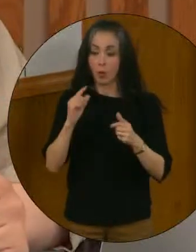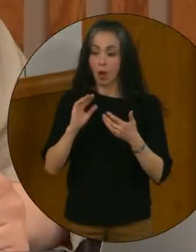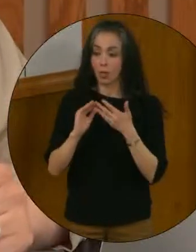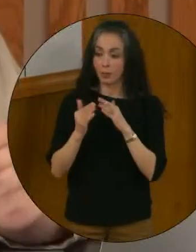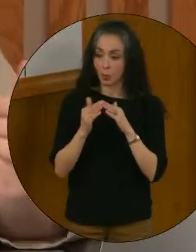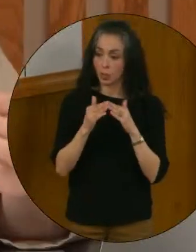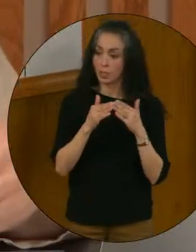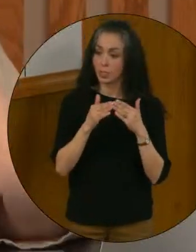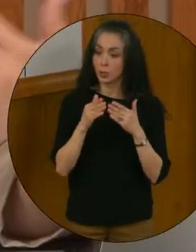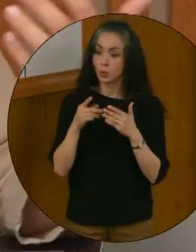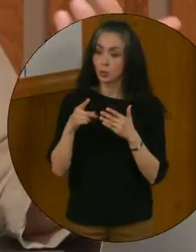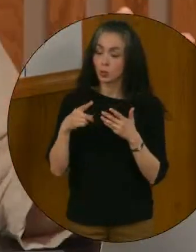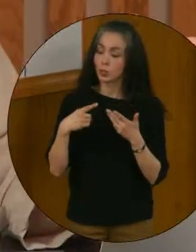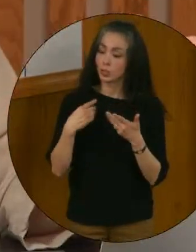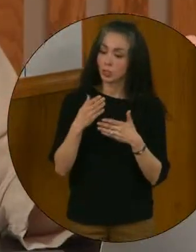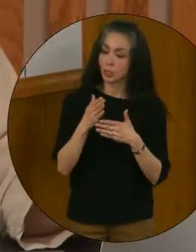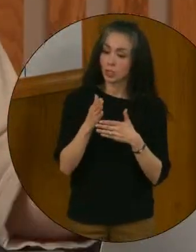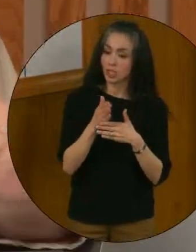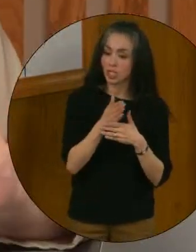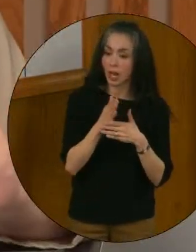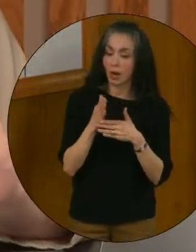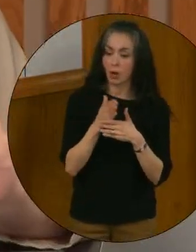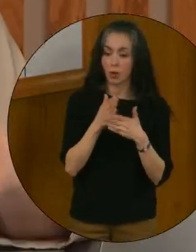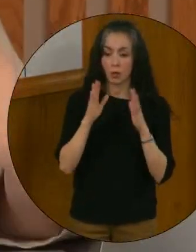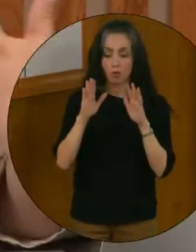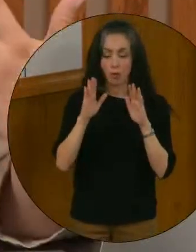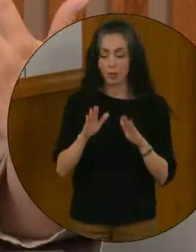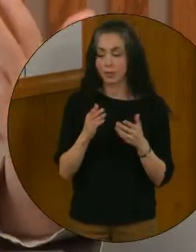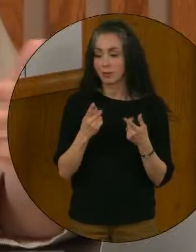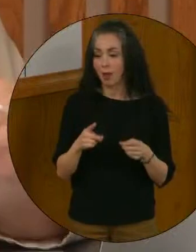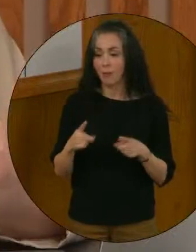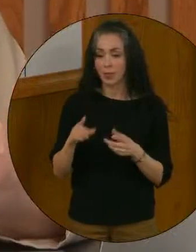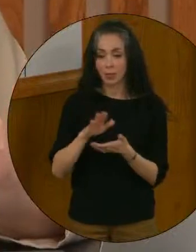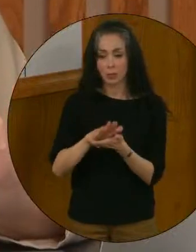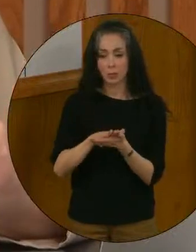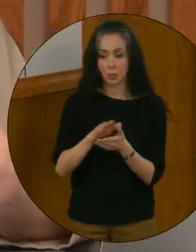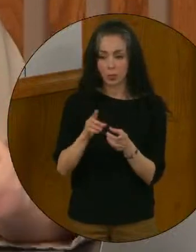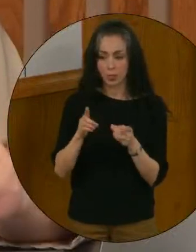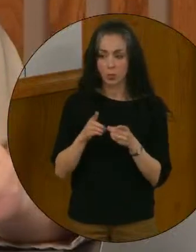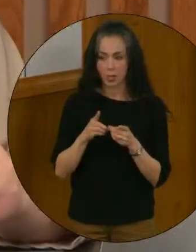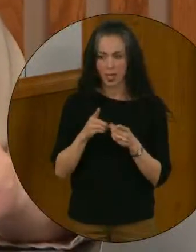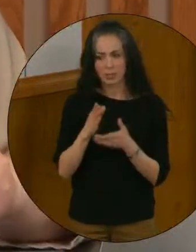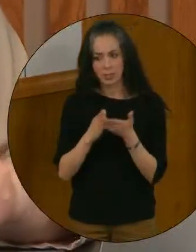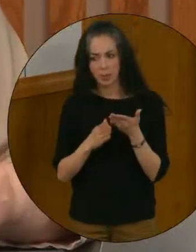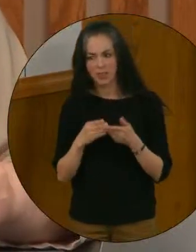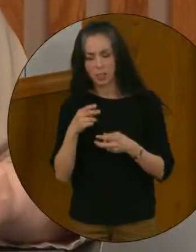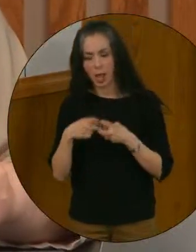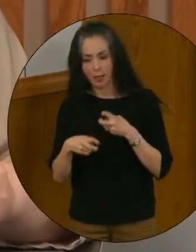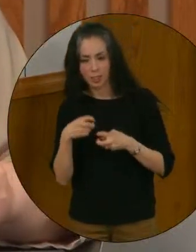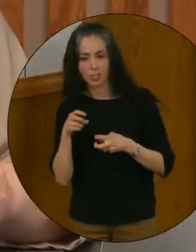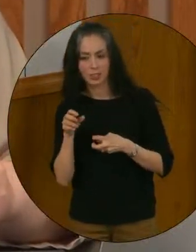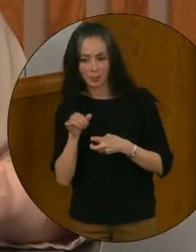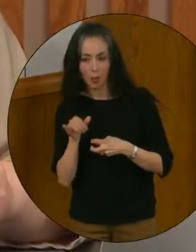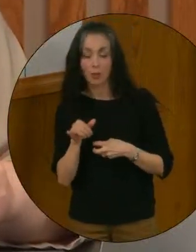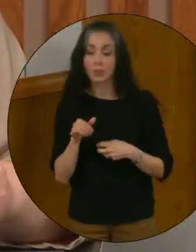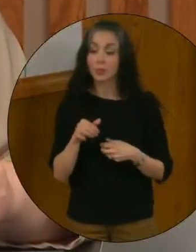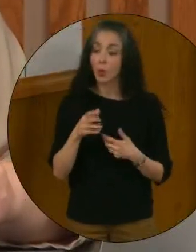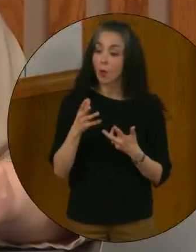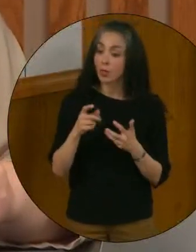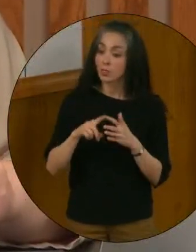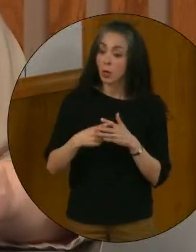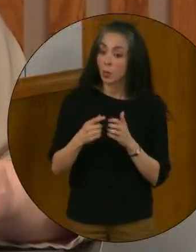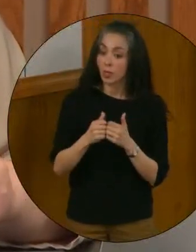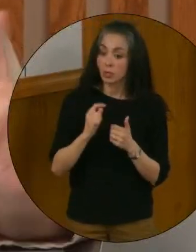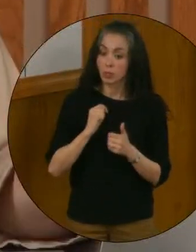and share both the great things that are happening in our school district and some of the challenges as well. So I am going to start with